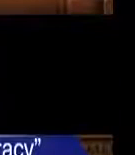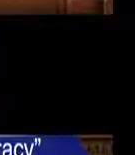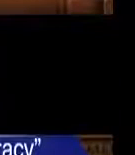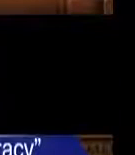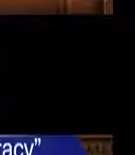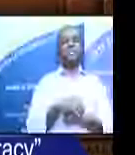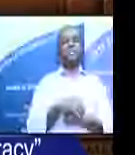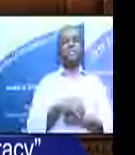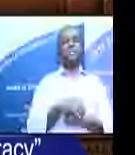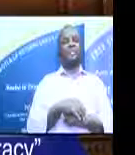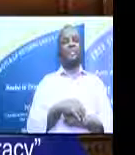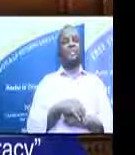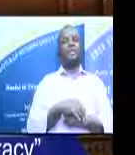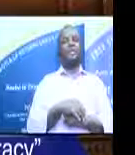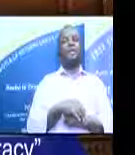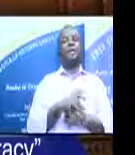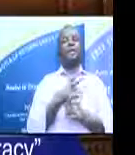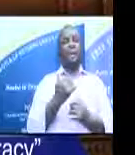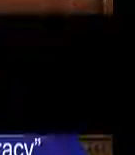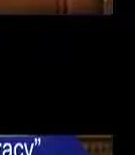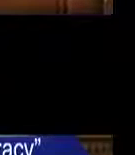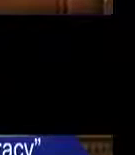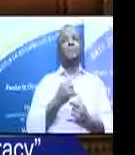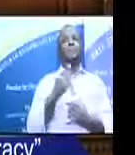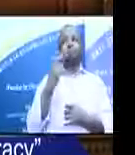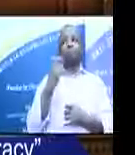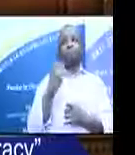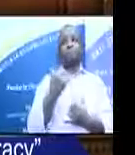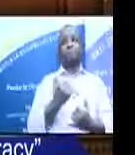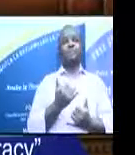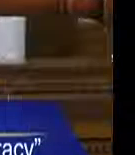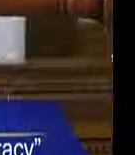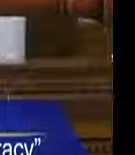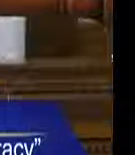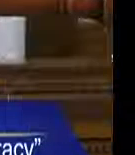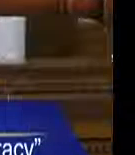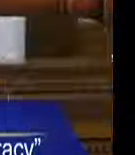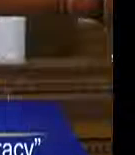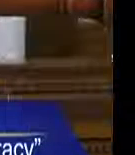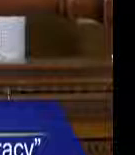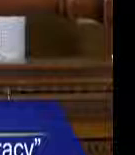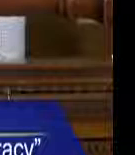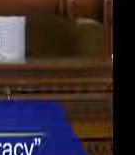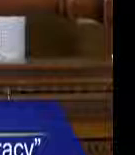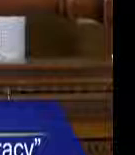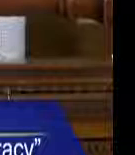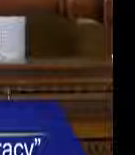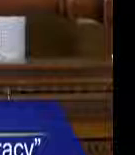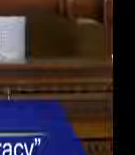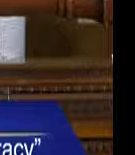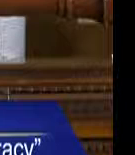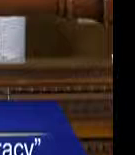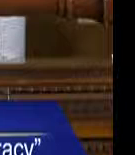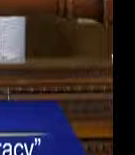required. Now I understand the shortages of consumables and medications. Suppliers simply don't get paid